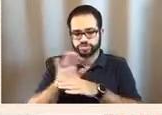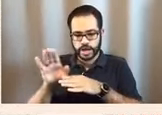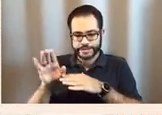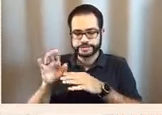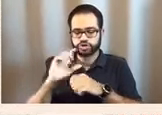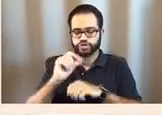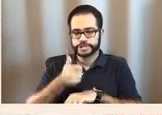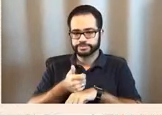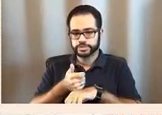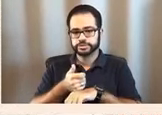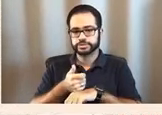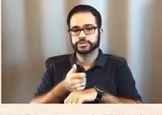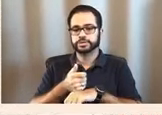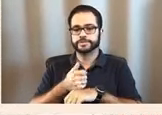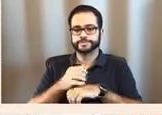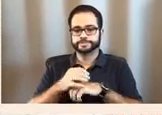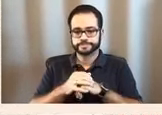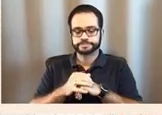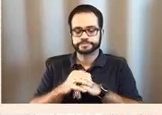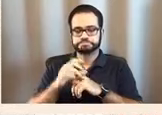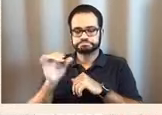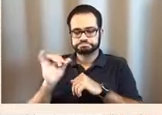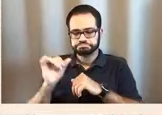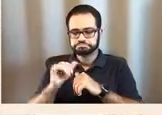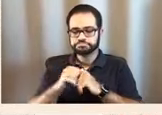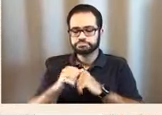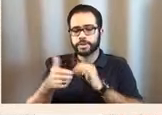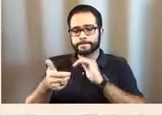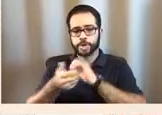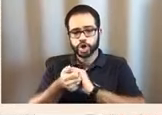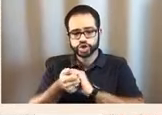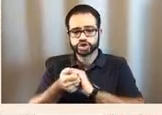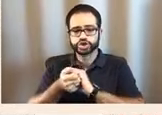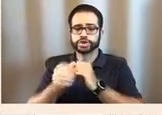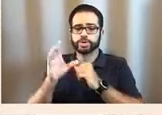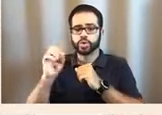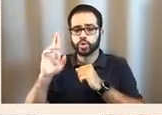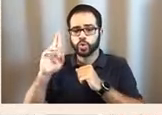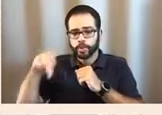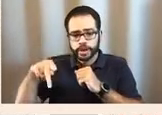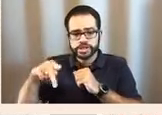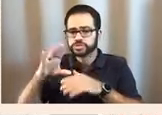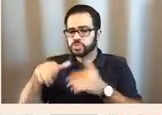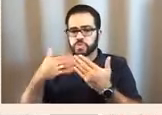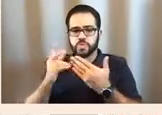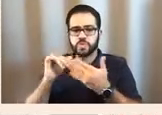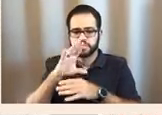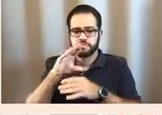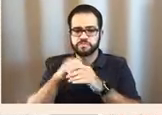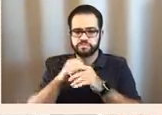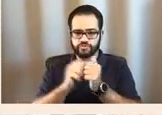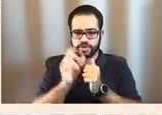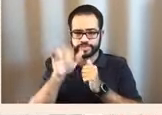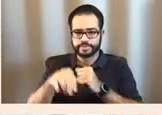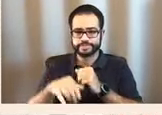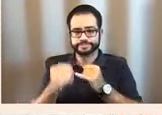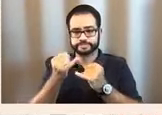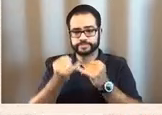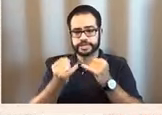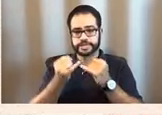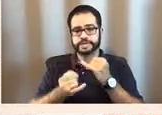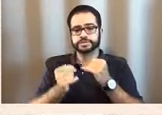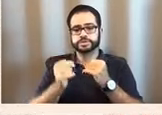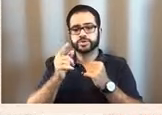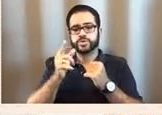be proprietorships, partnerships, and corporations. Last is job seekers who select